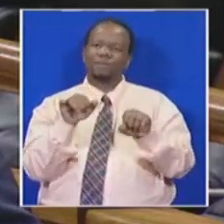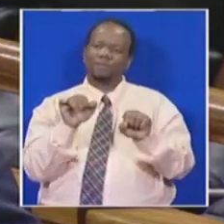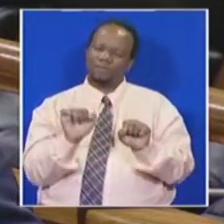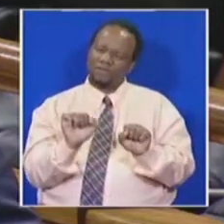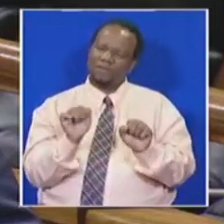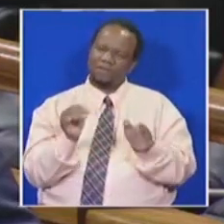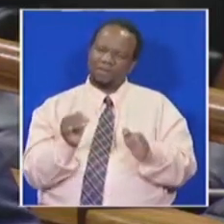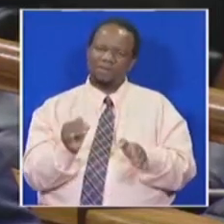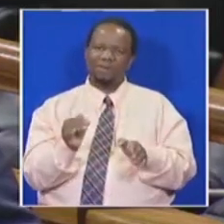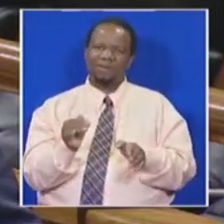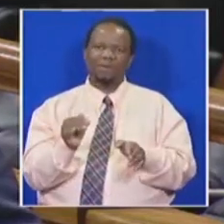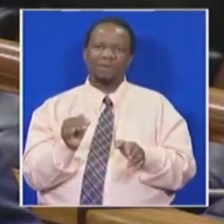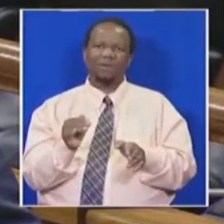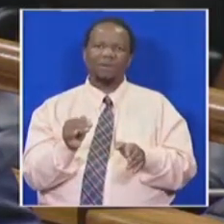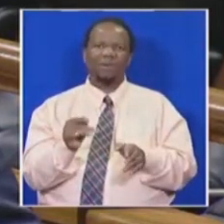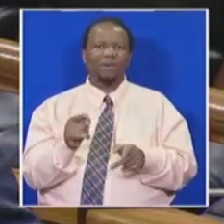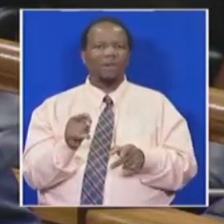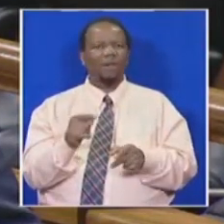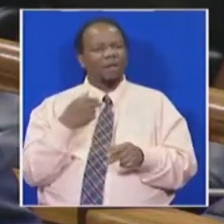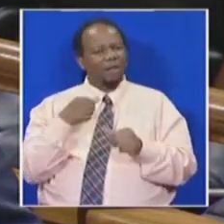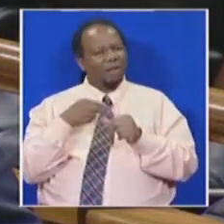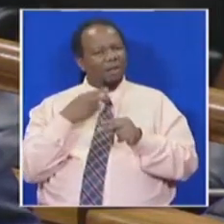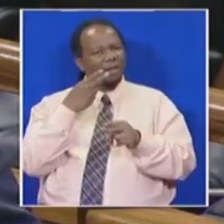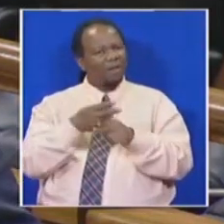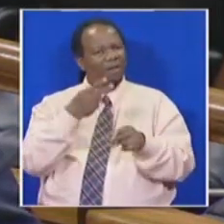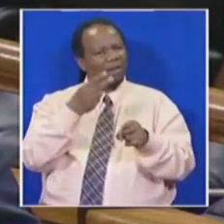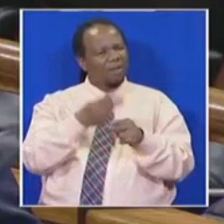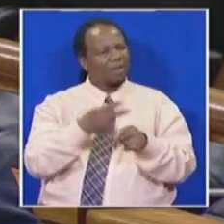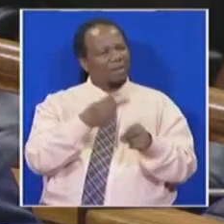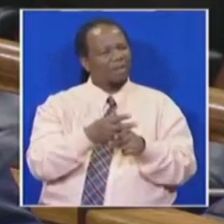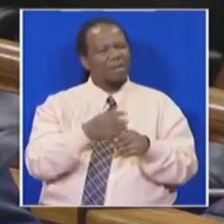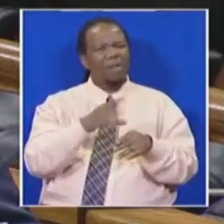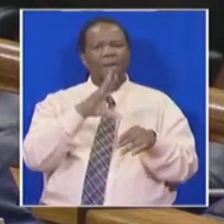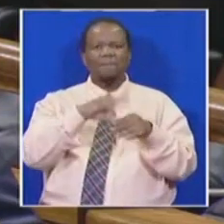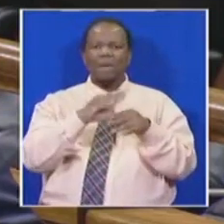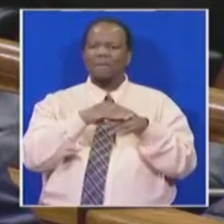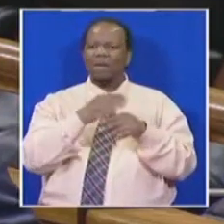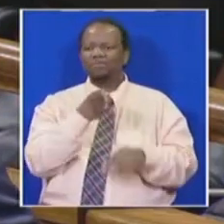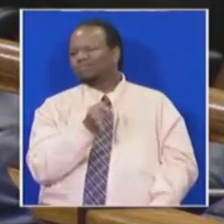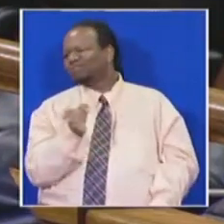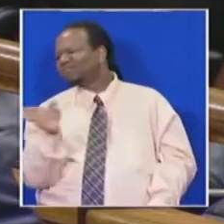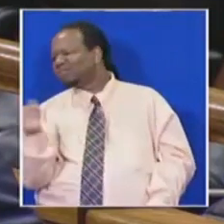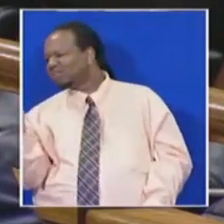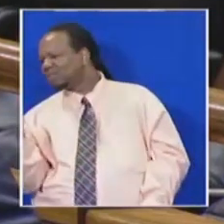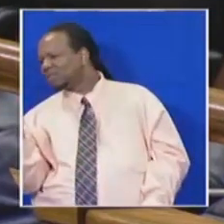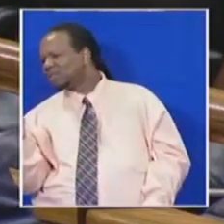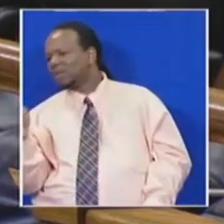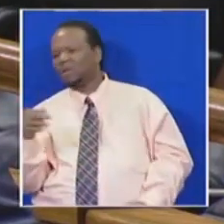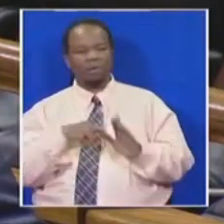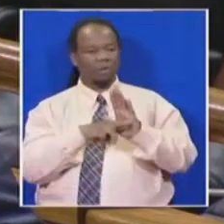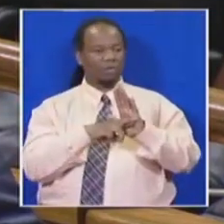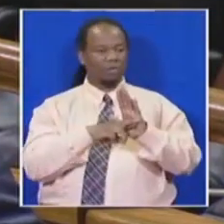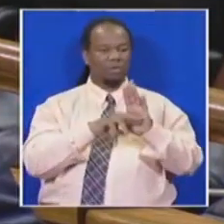consistently raised in this house that members must not be irrelevant to the topic. And Rule 68 is very